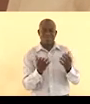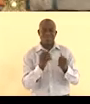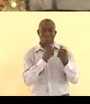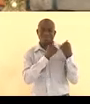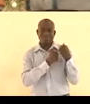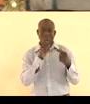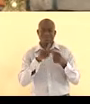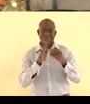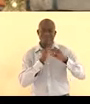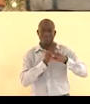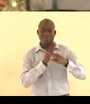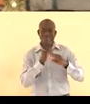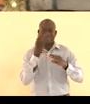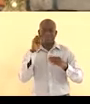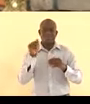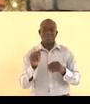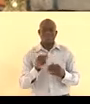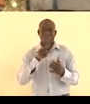defend himself.